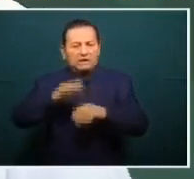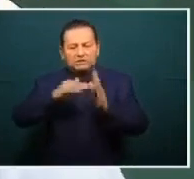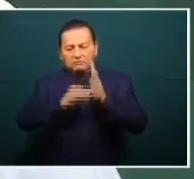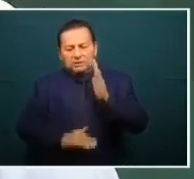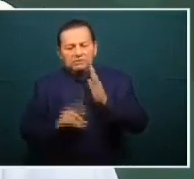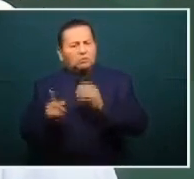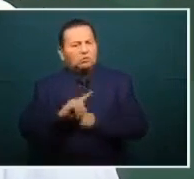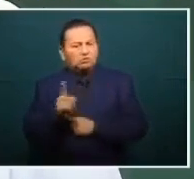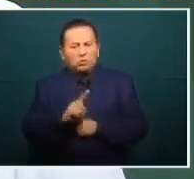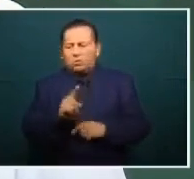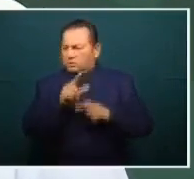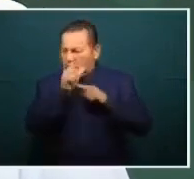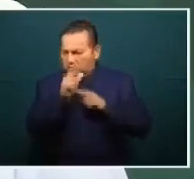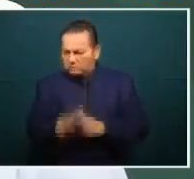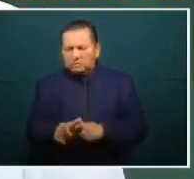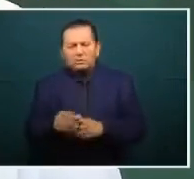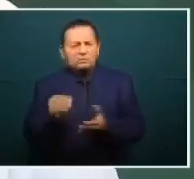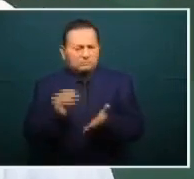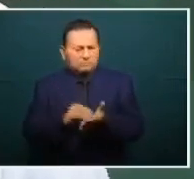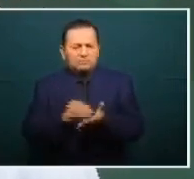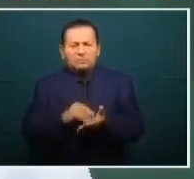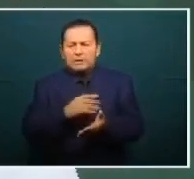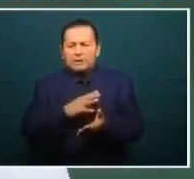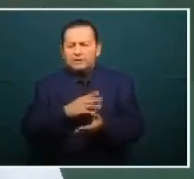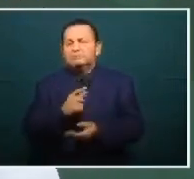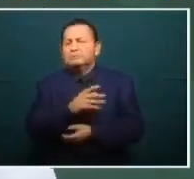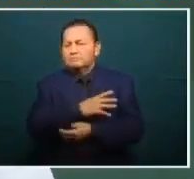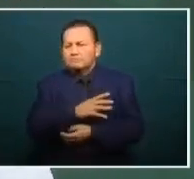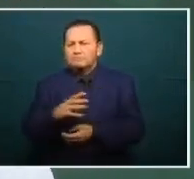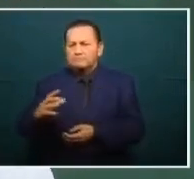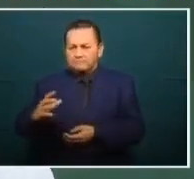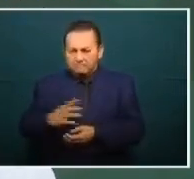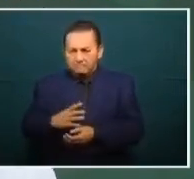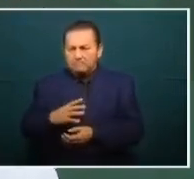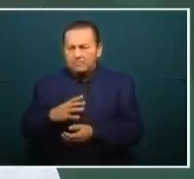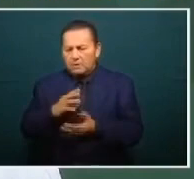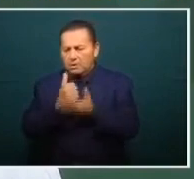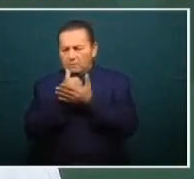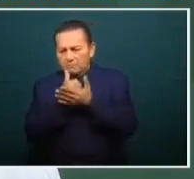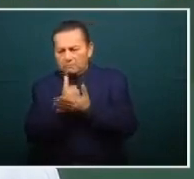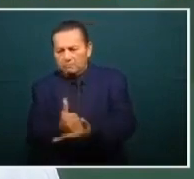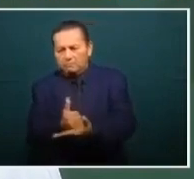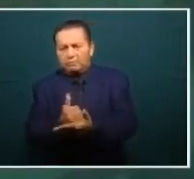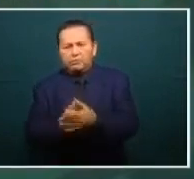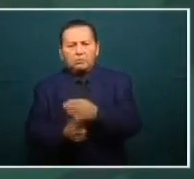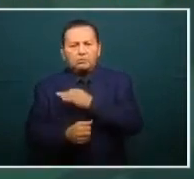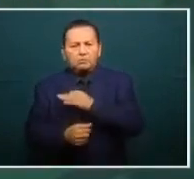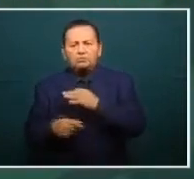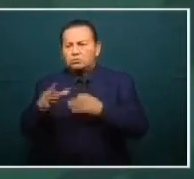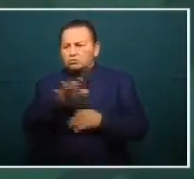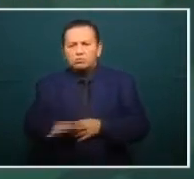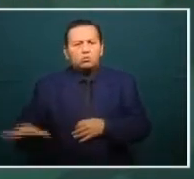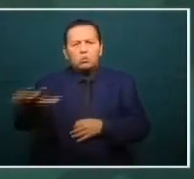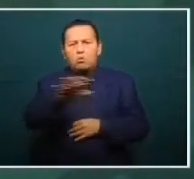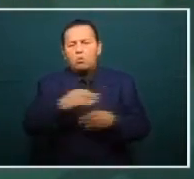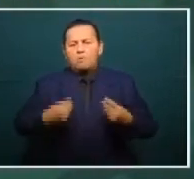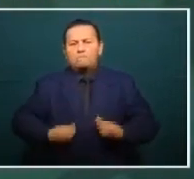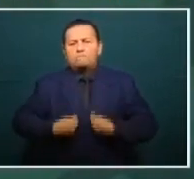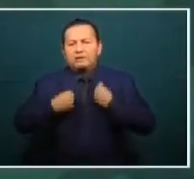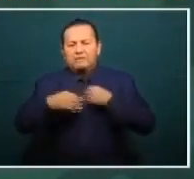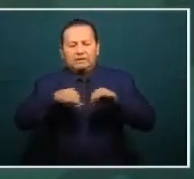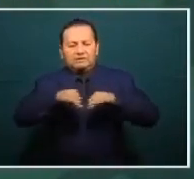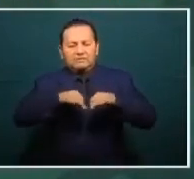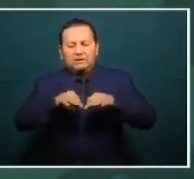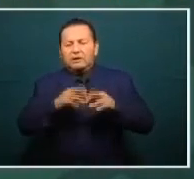sigue en pie el compromiso already reunited. de que vamos a mejorar las condiciones de vida y de trabajo de